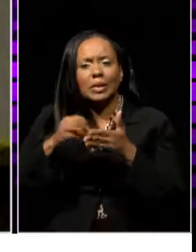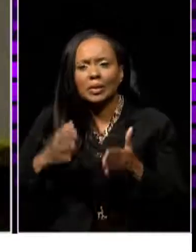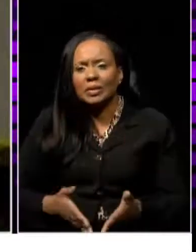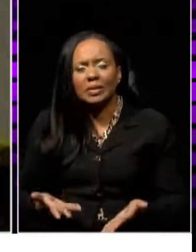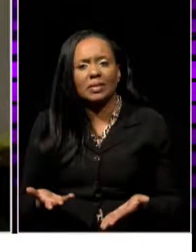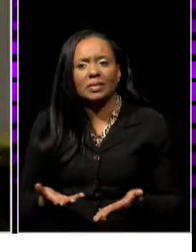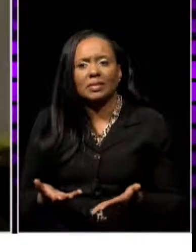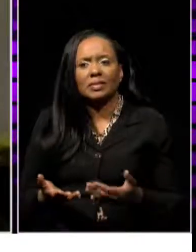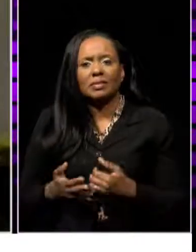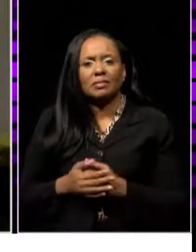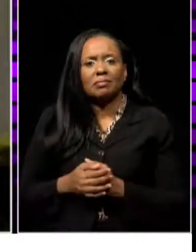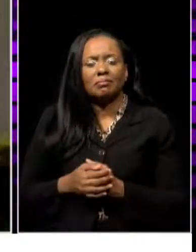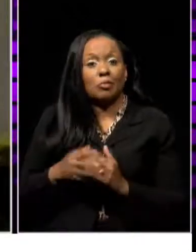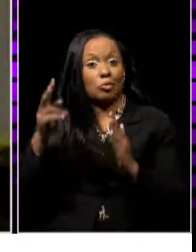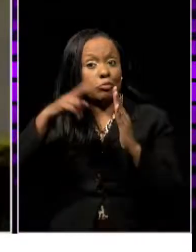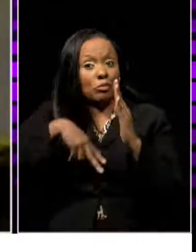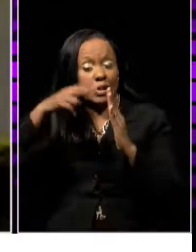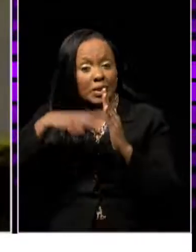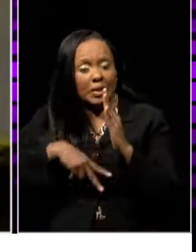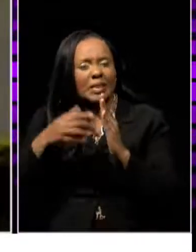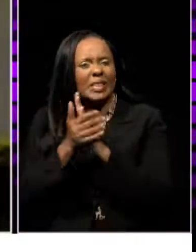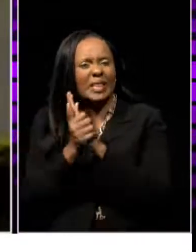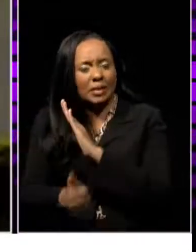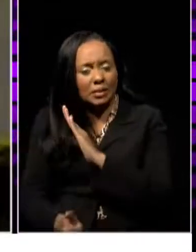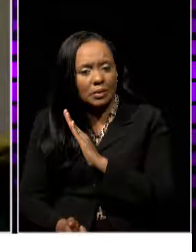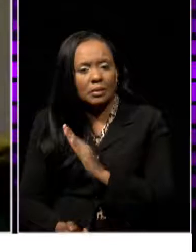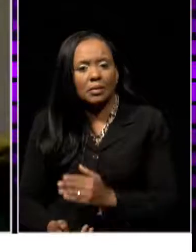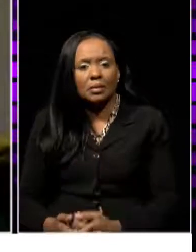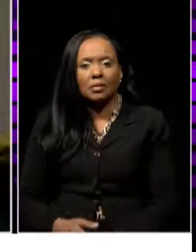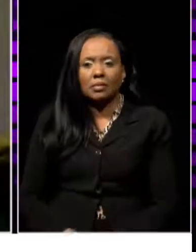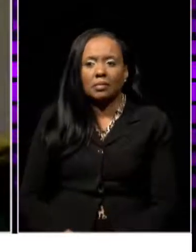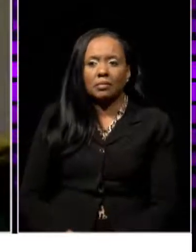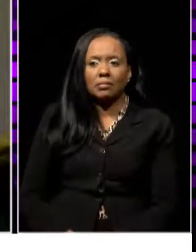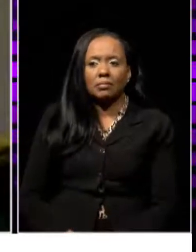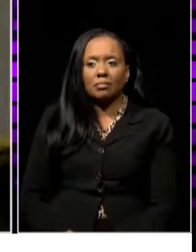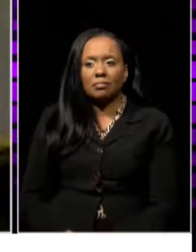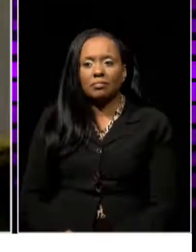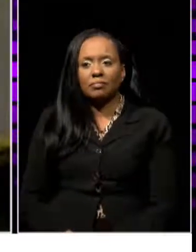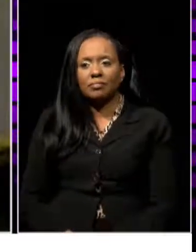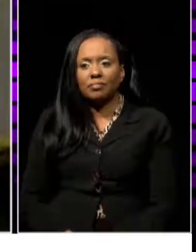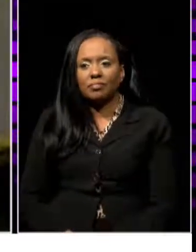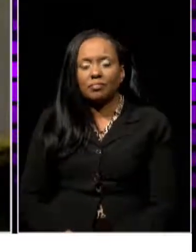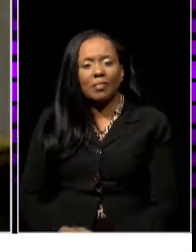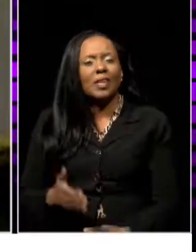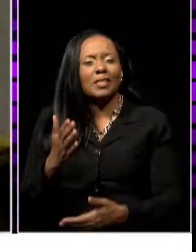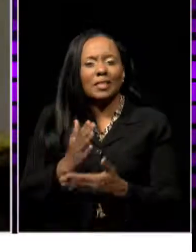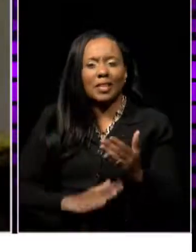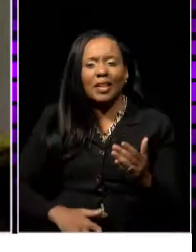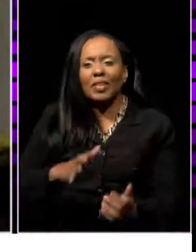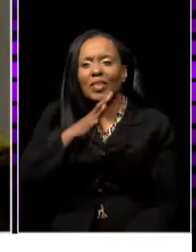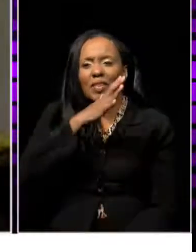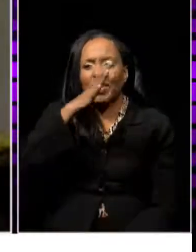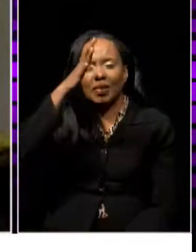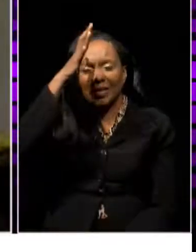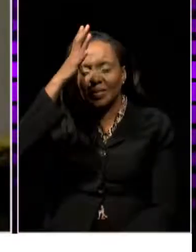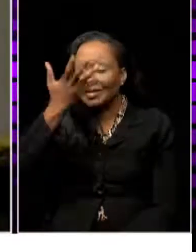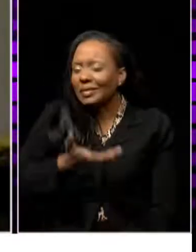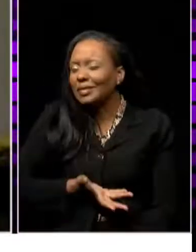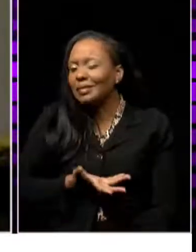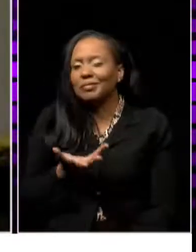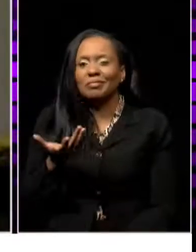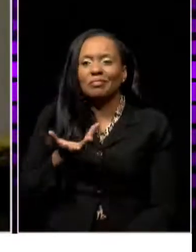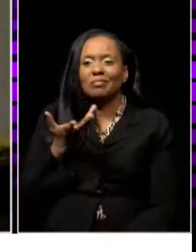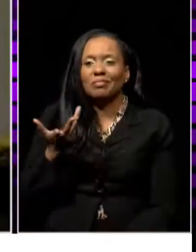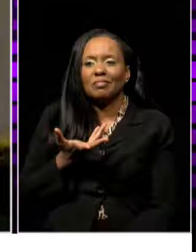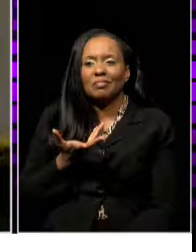still there right now. So what happened in that experience was that there were some parents that, like Mr. Richards said, that there were some children that